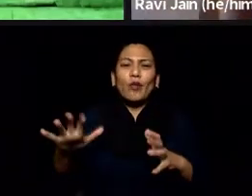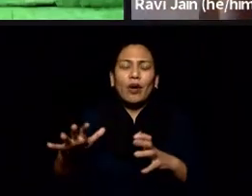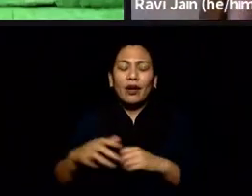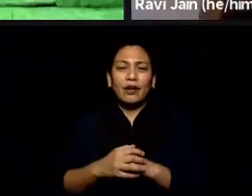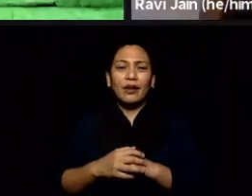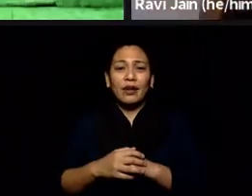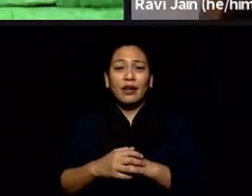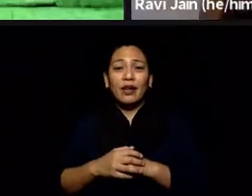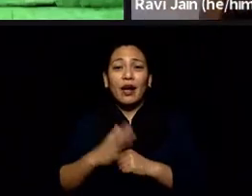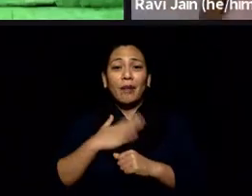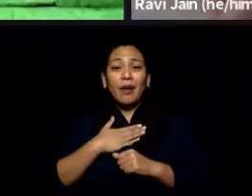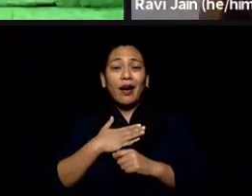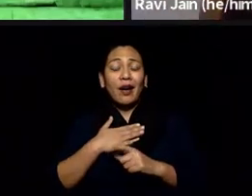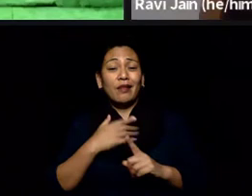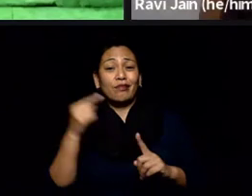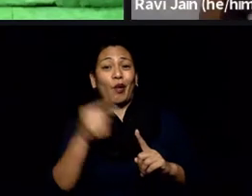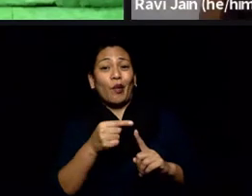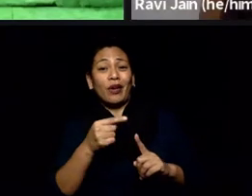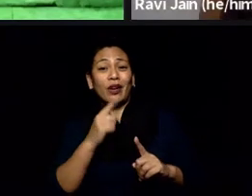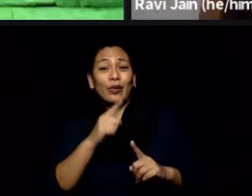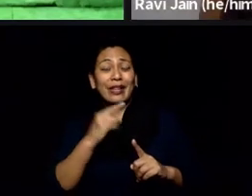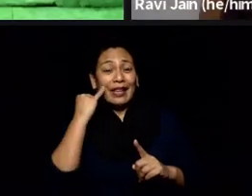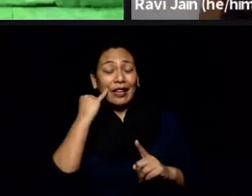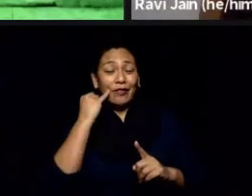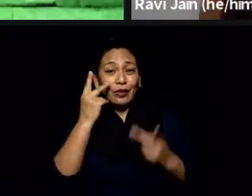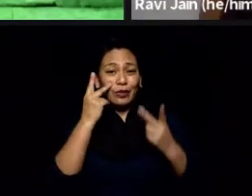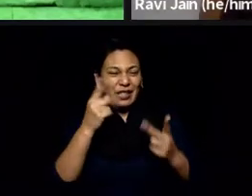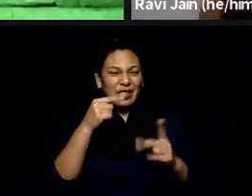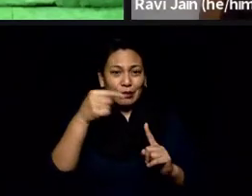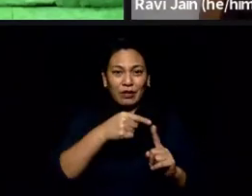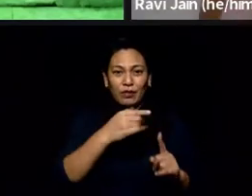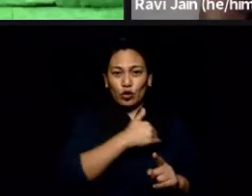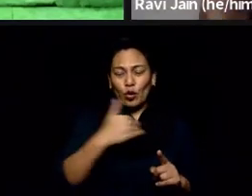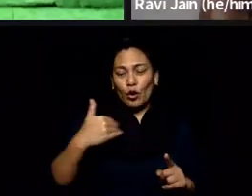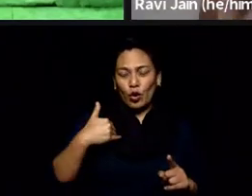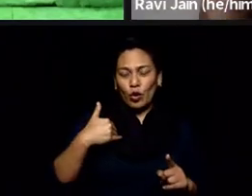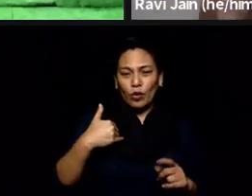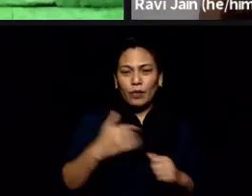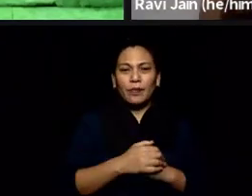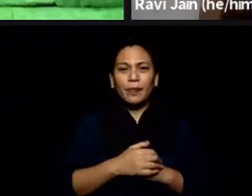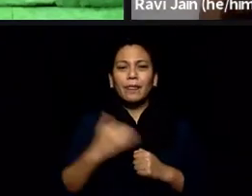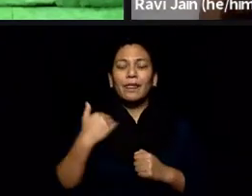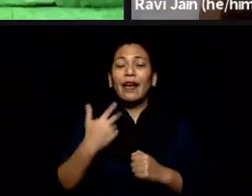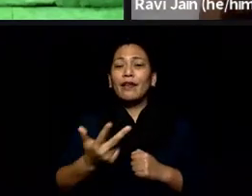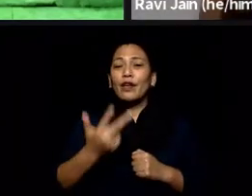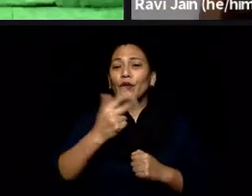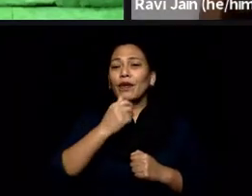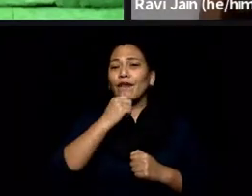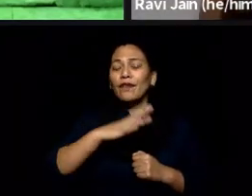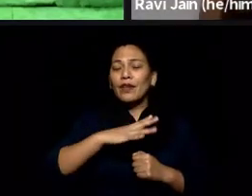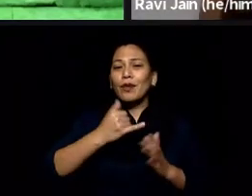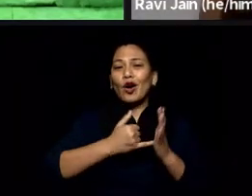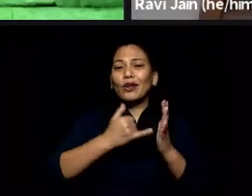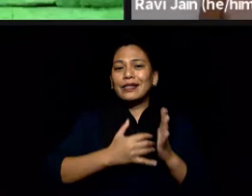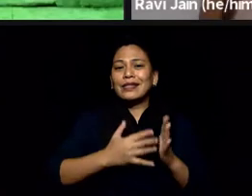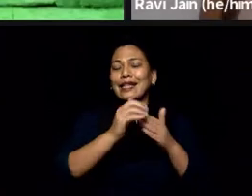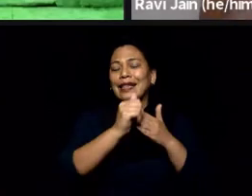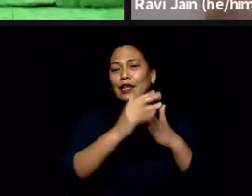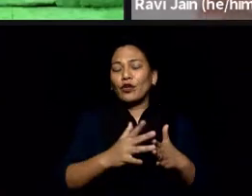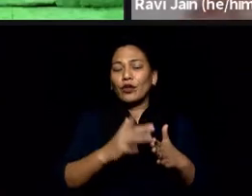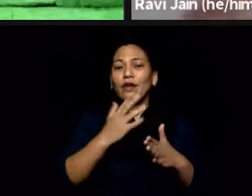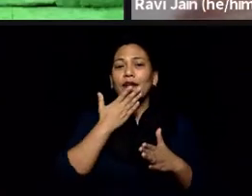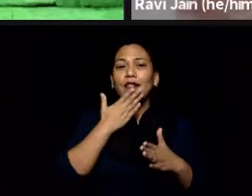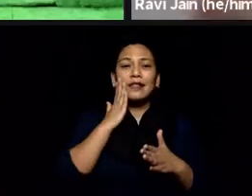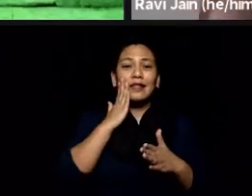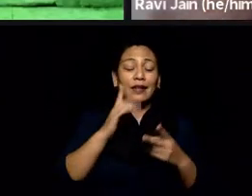kind of Trump point is, if you look specifically at Toronto, we have three female artistic leaders of color.